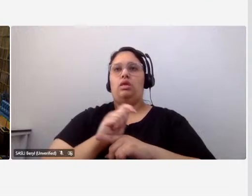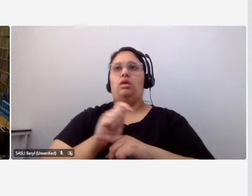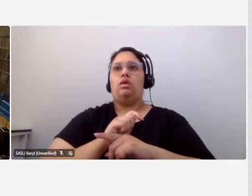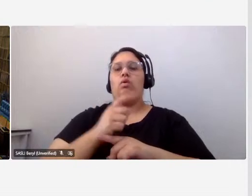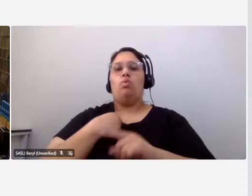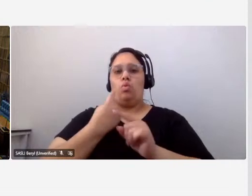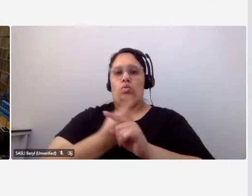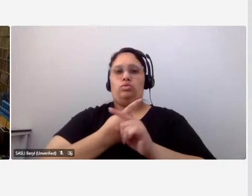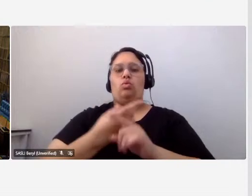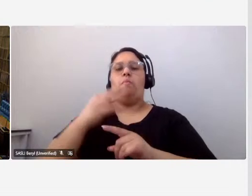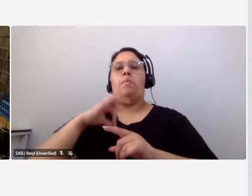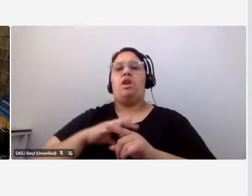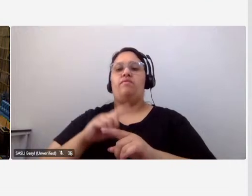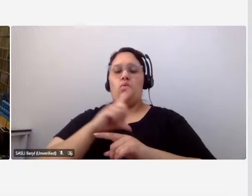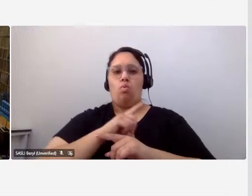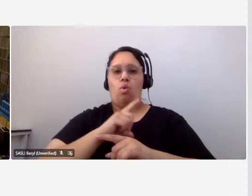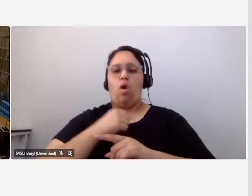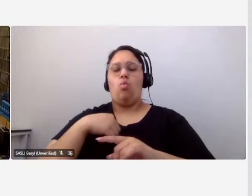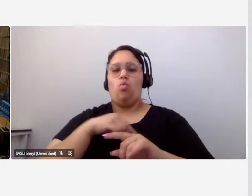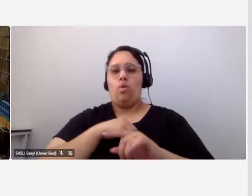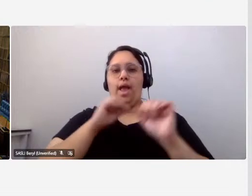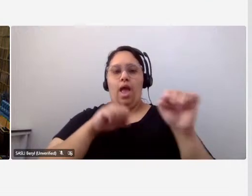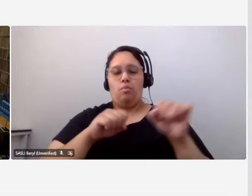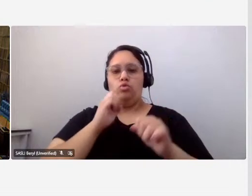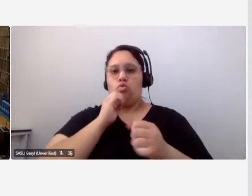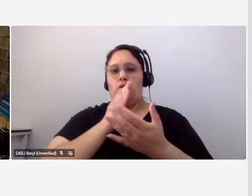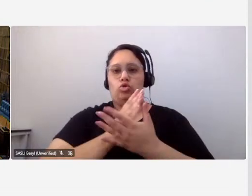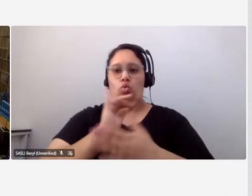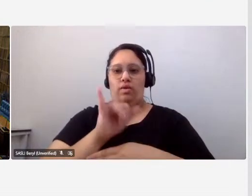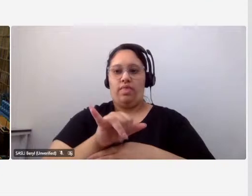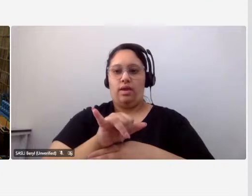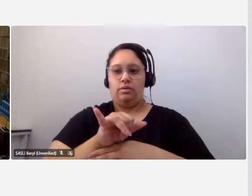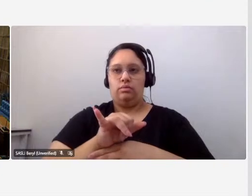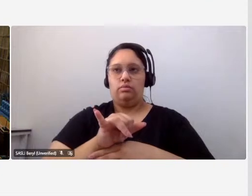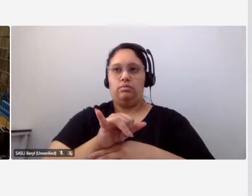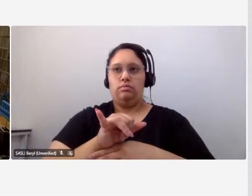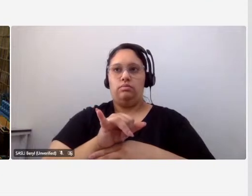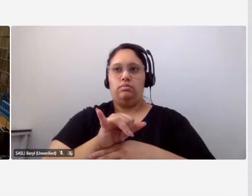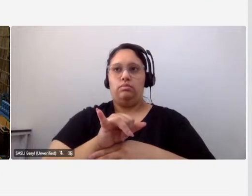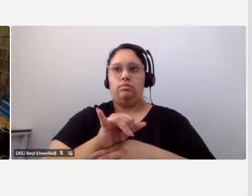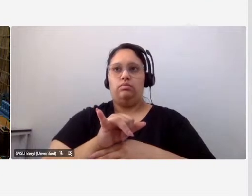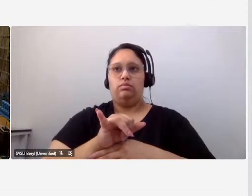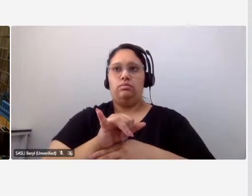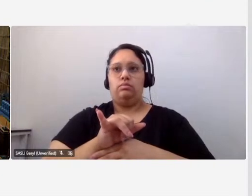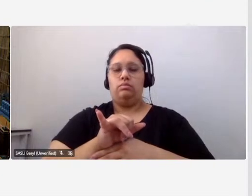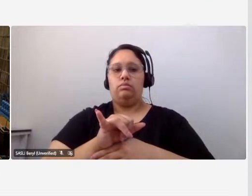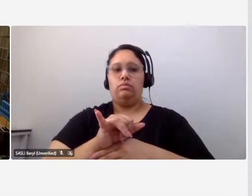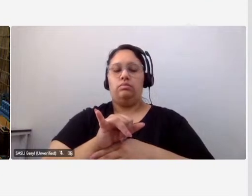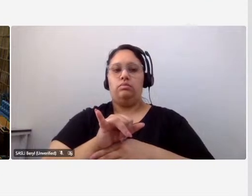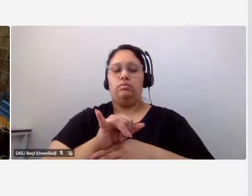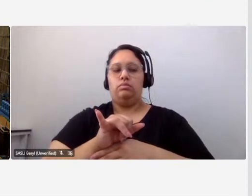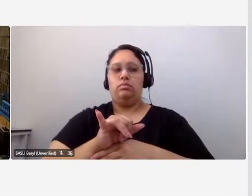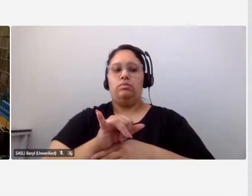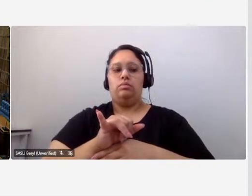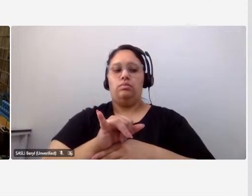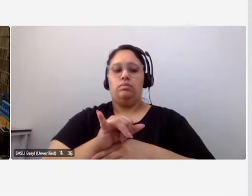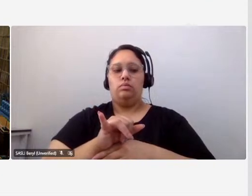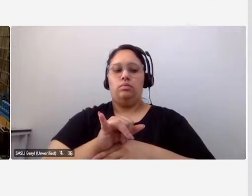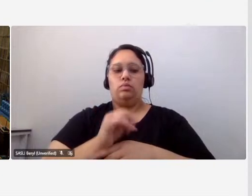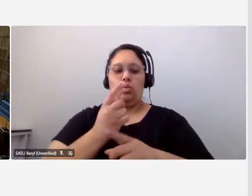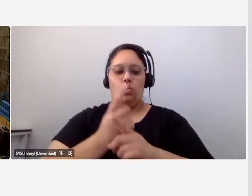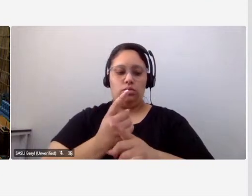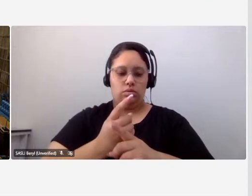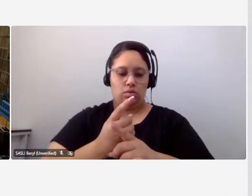also benefiting because we are able to ensure continued operations. And